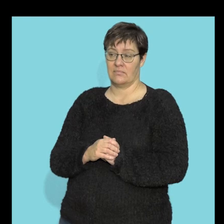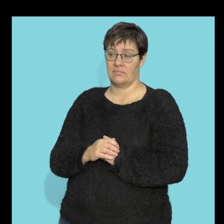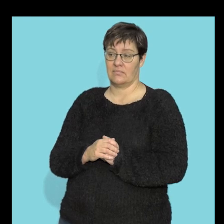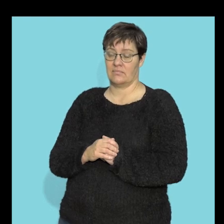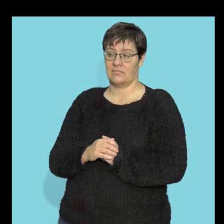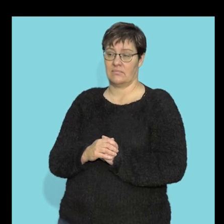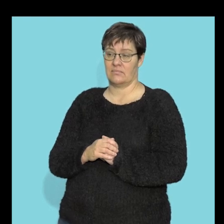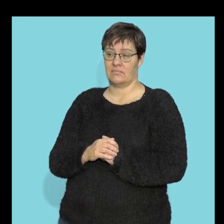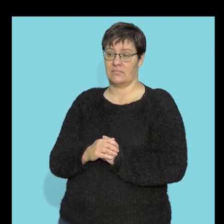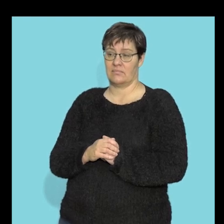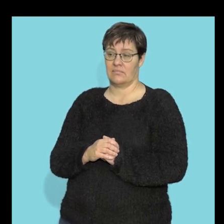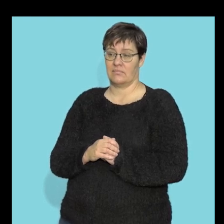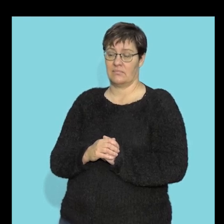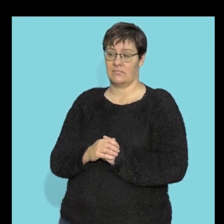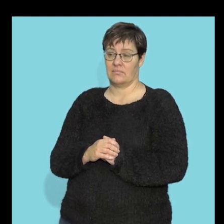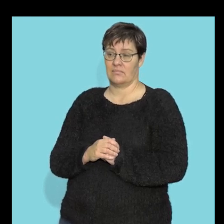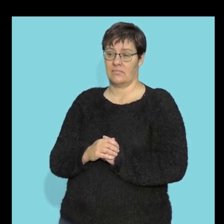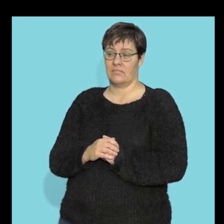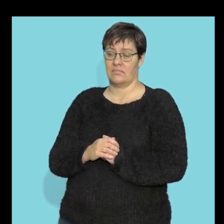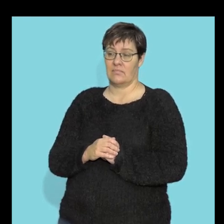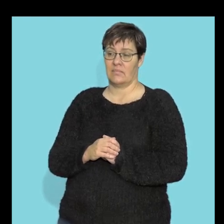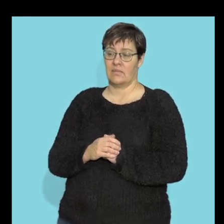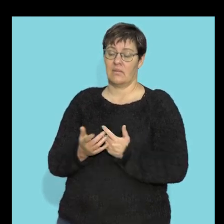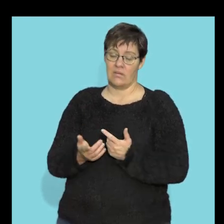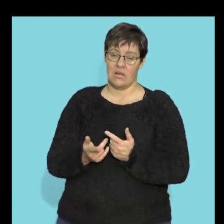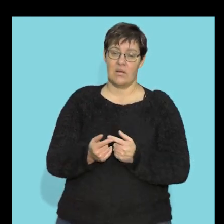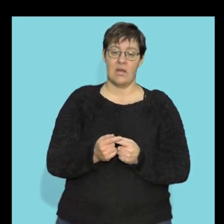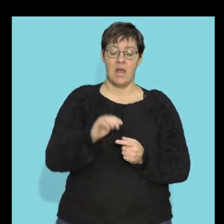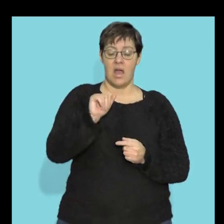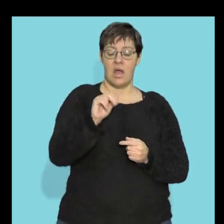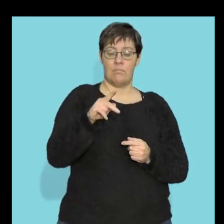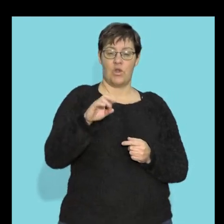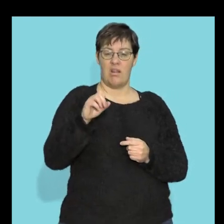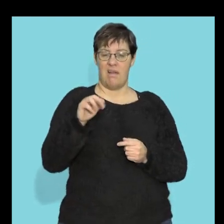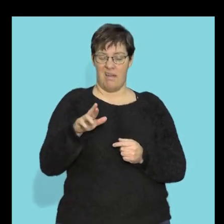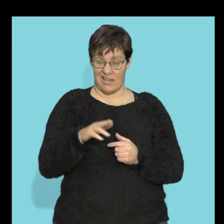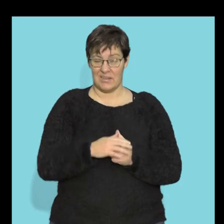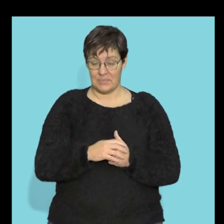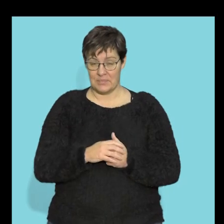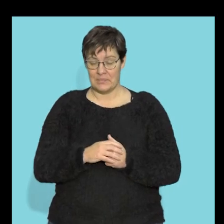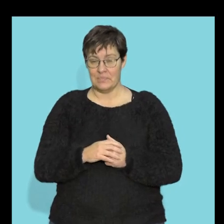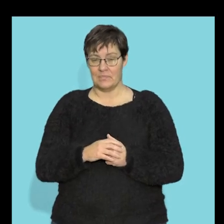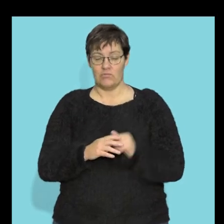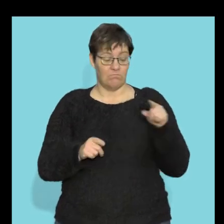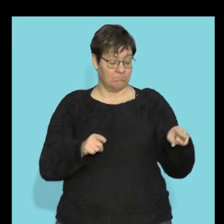in the apicular cavity increase.